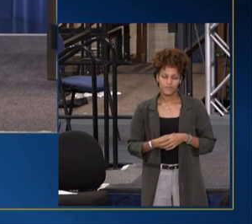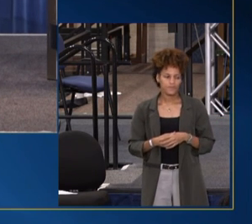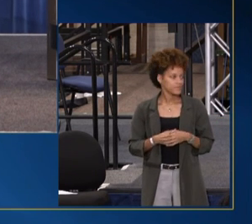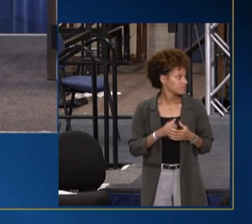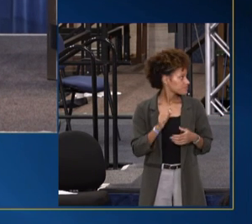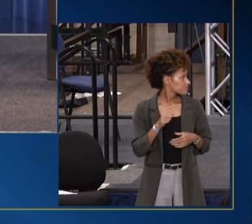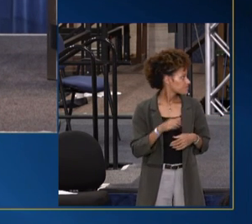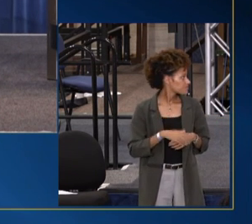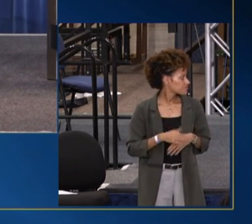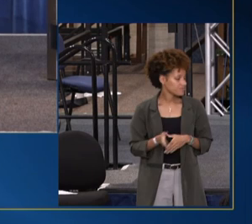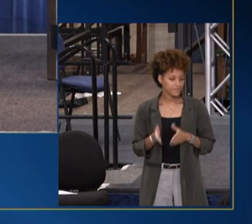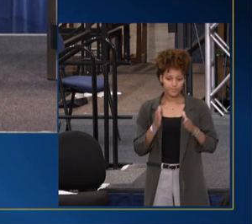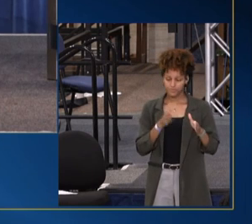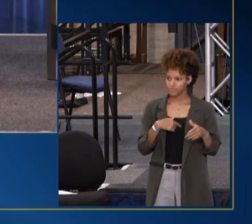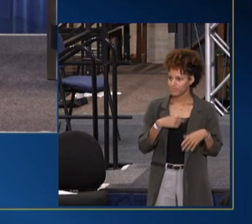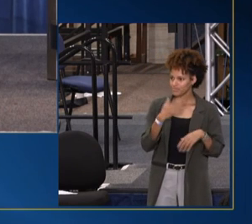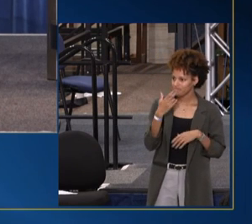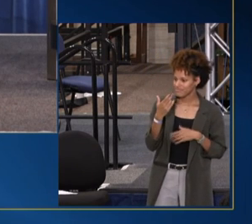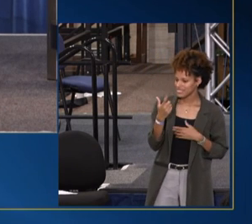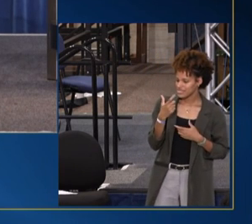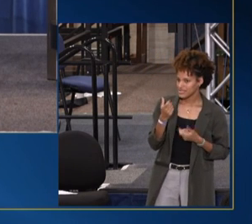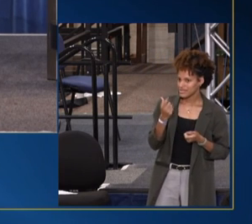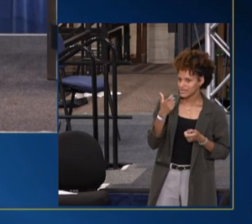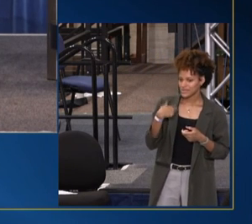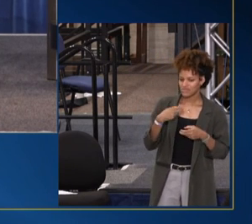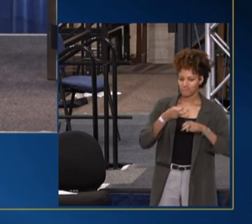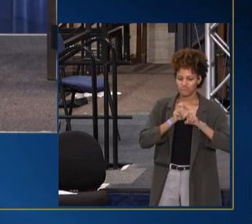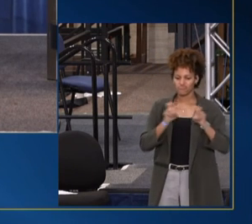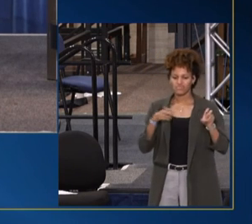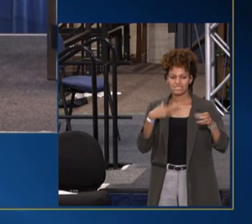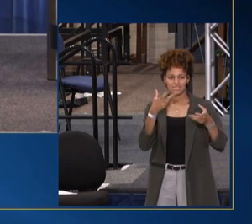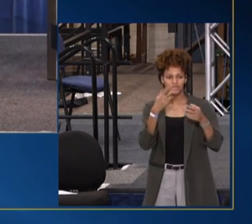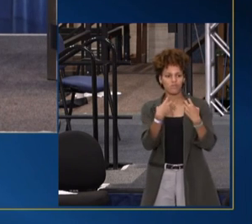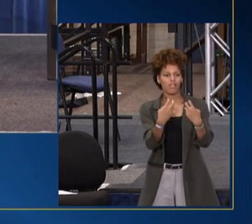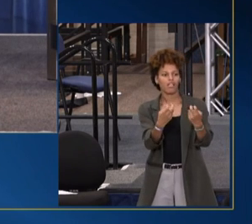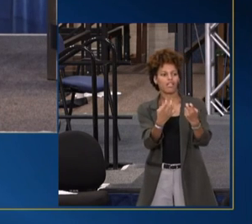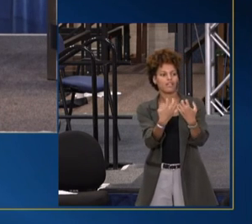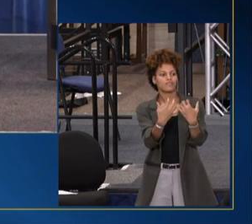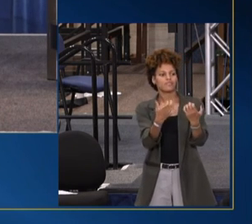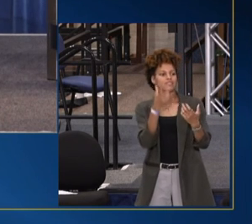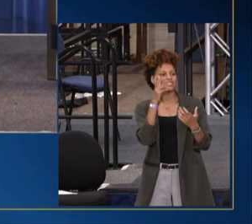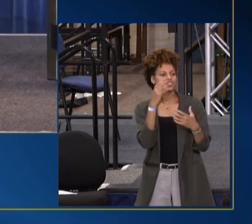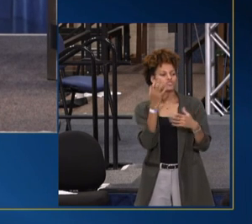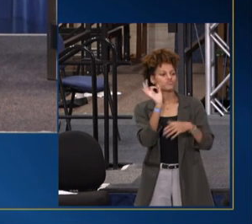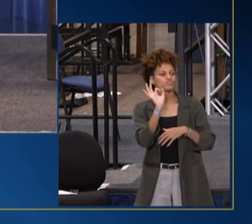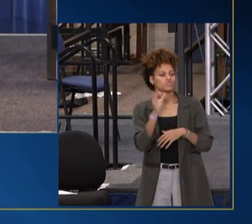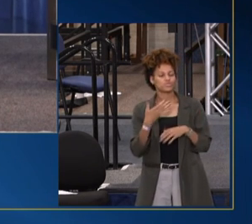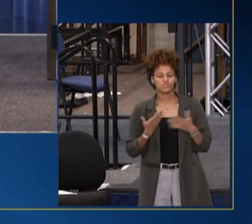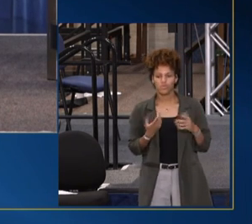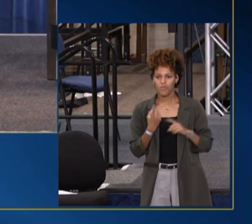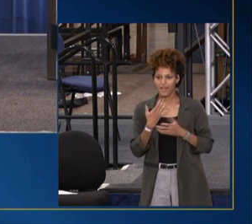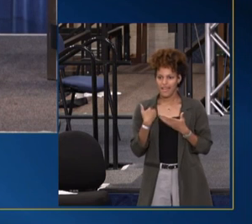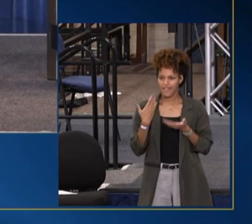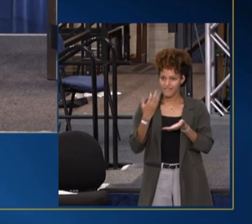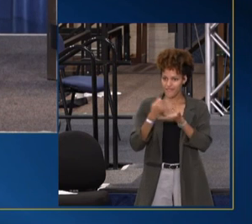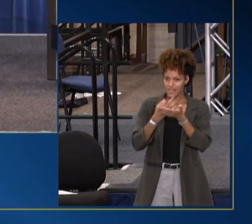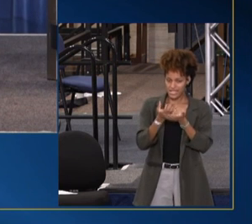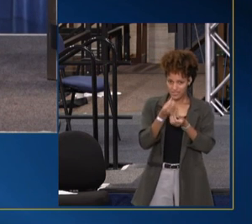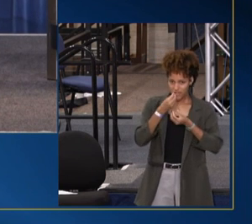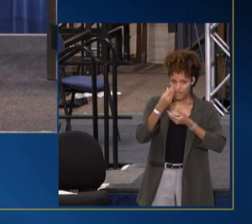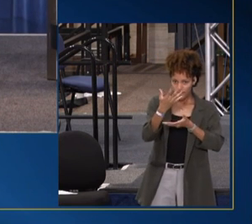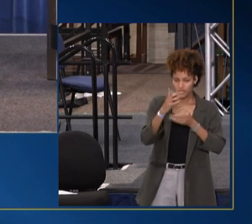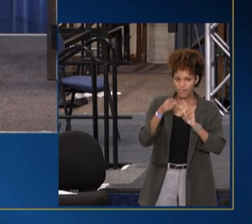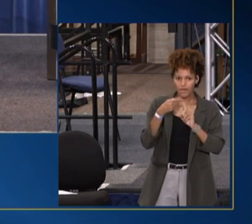Yeah. It's funny because when we were sitting over here listening to the presentations earlier, and one of them had funding information about a grant